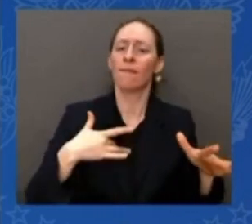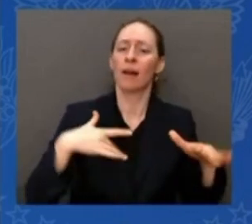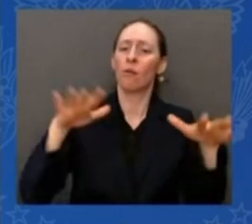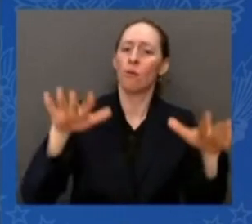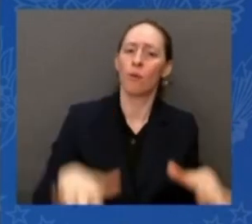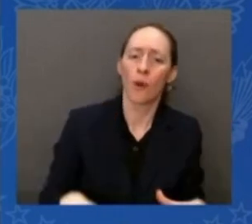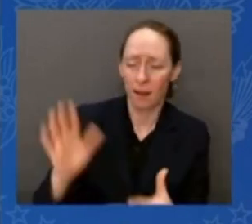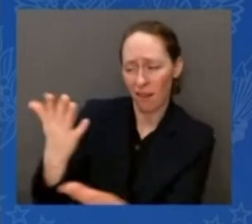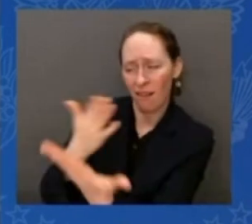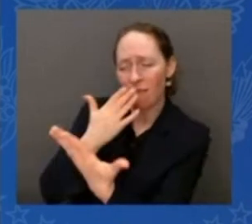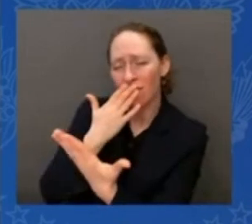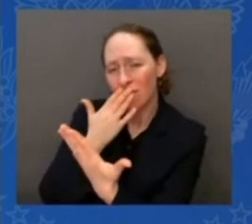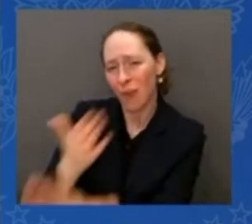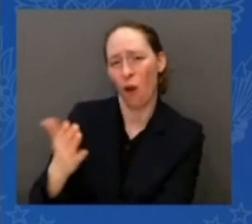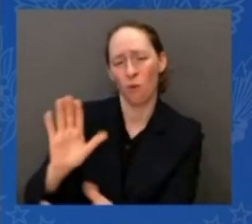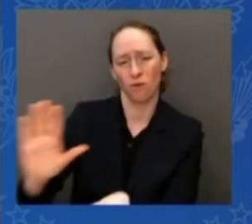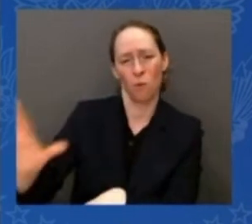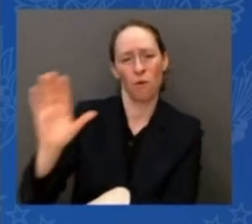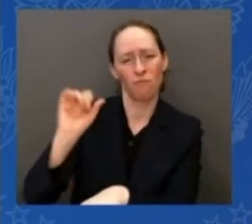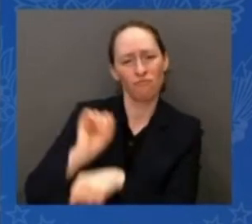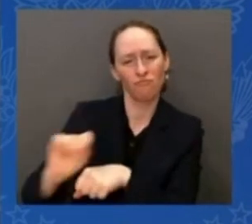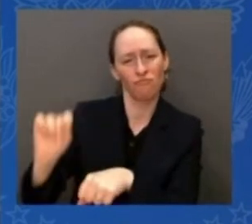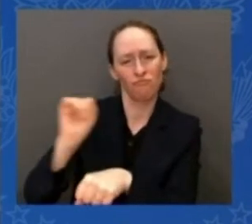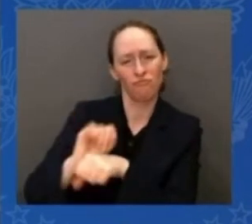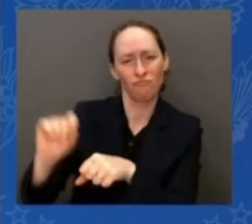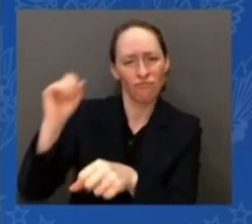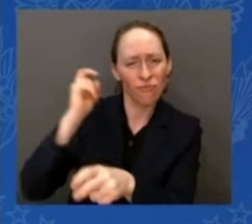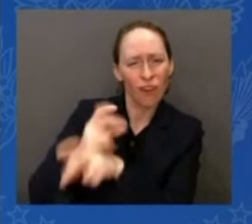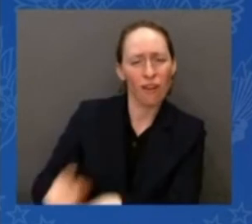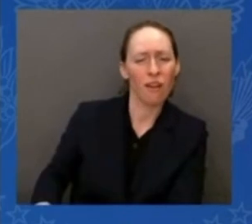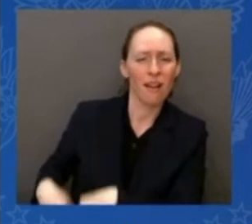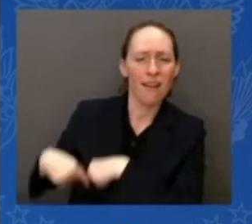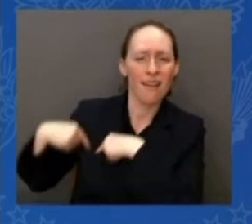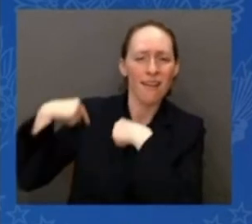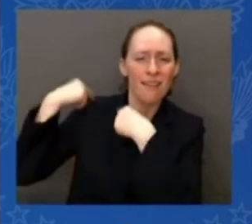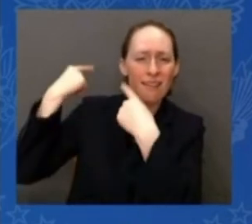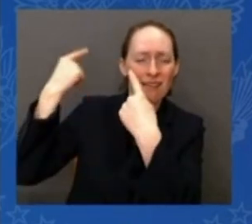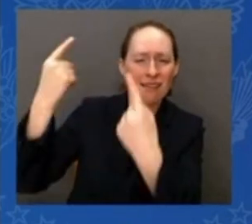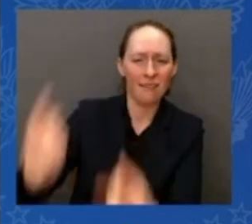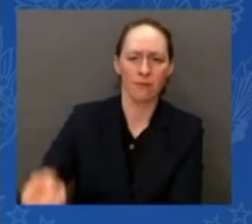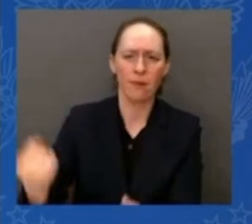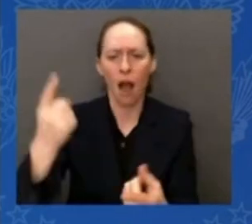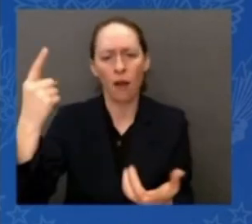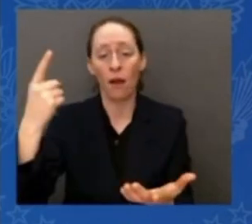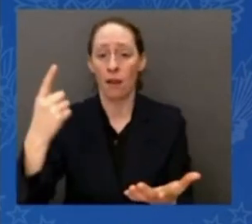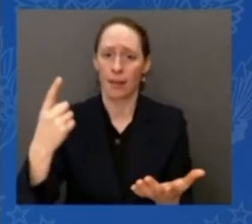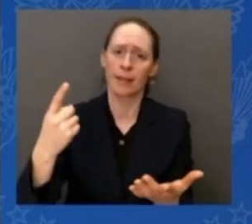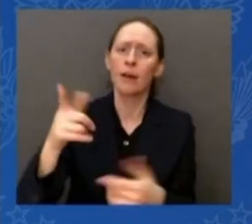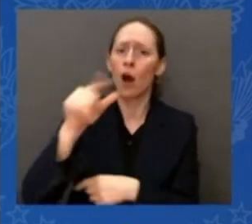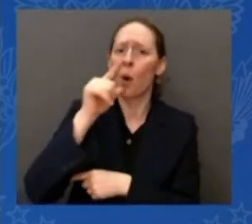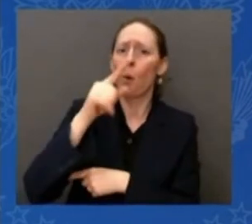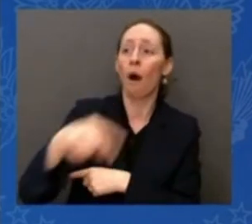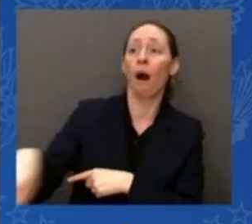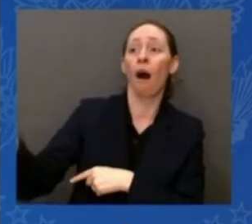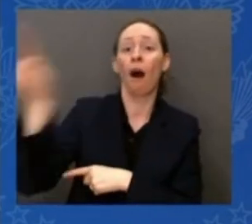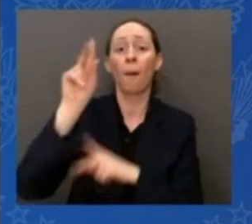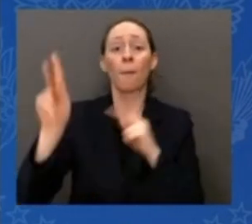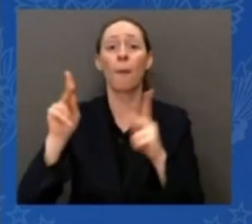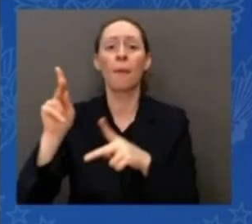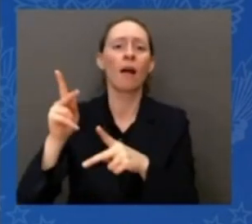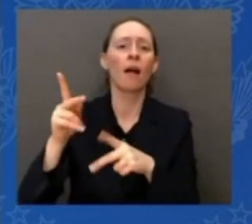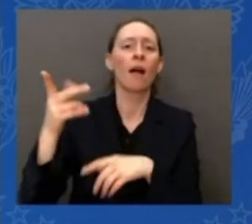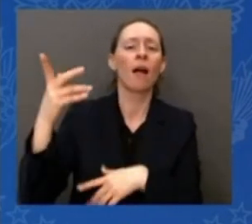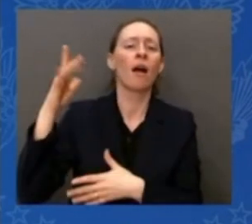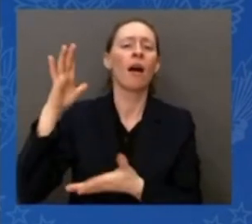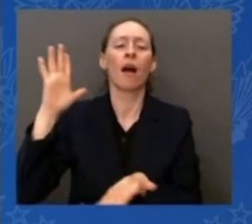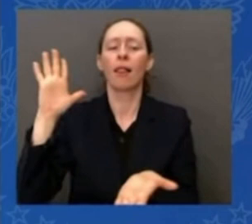theft, combating the way that workers and labor is exploited, and protecting workers and